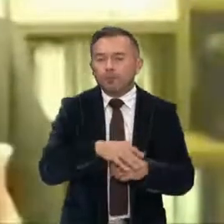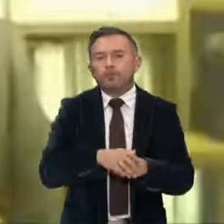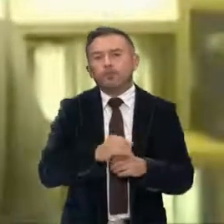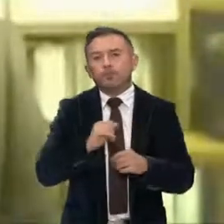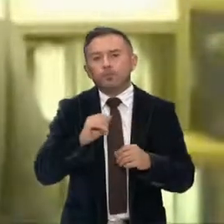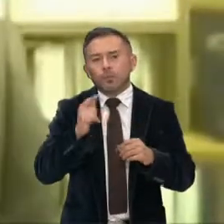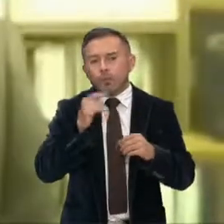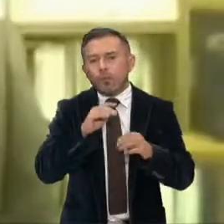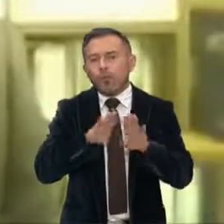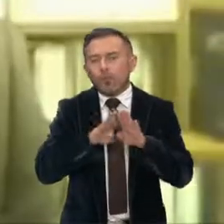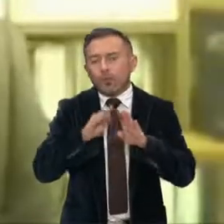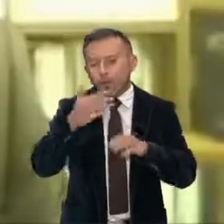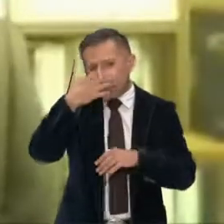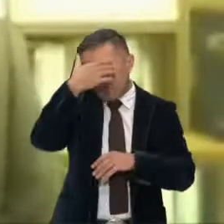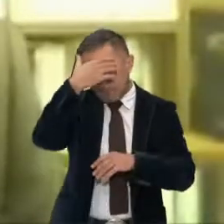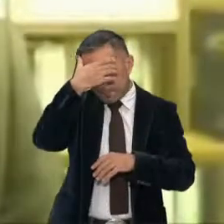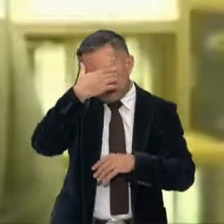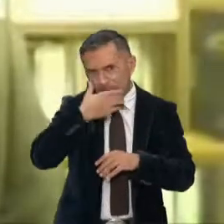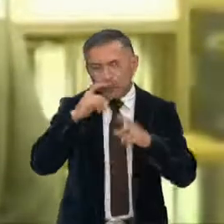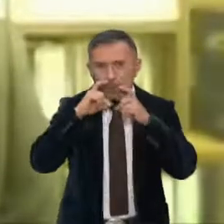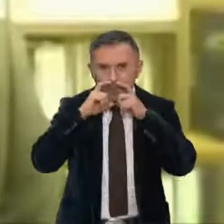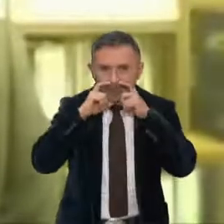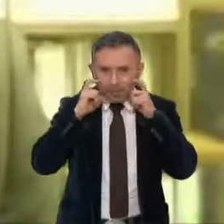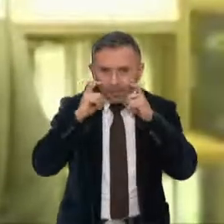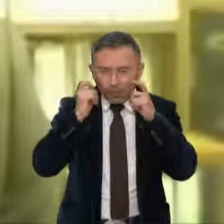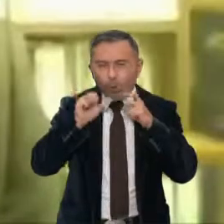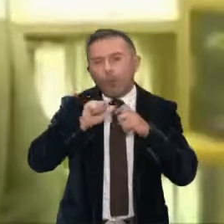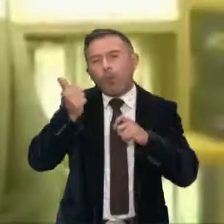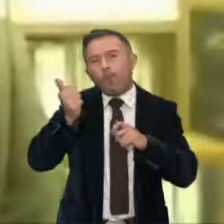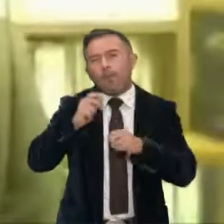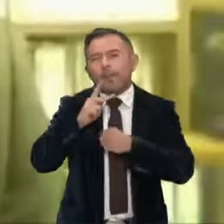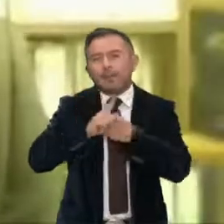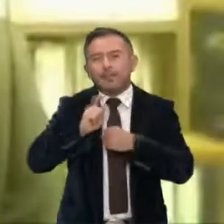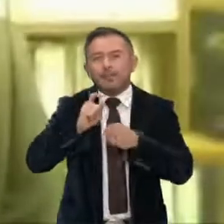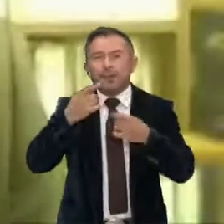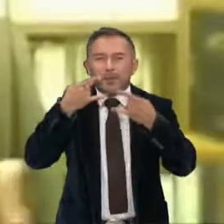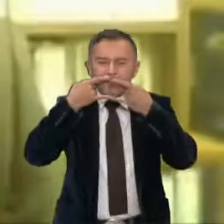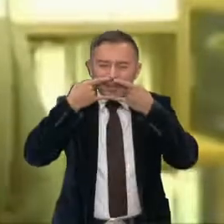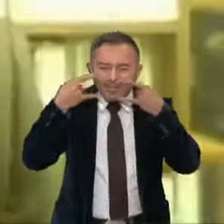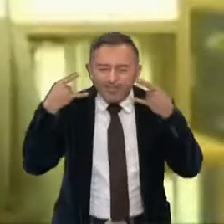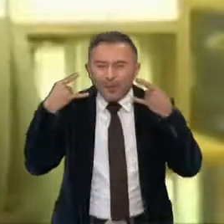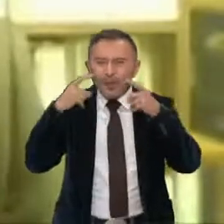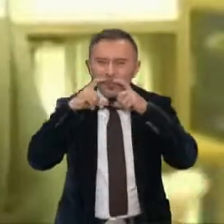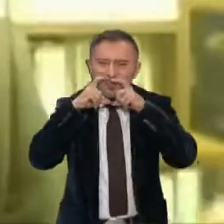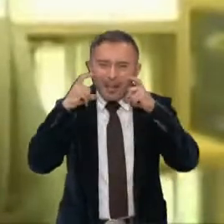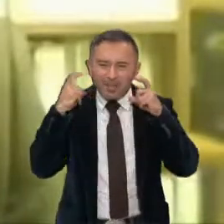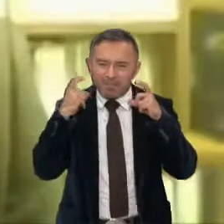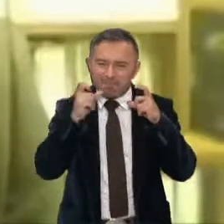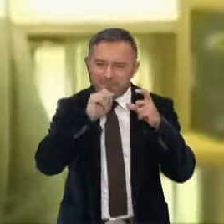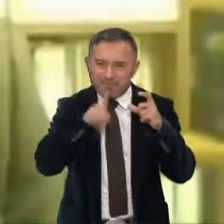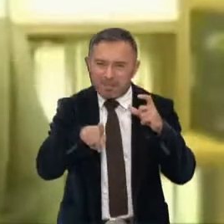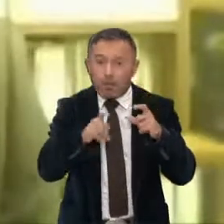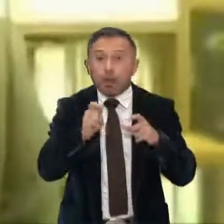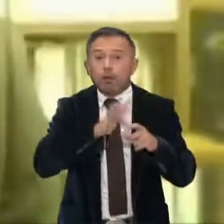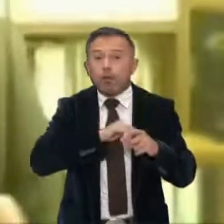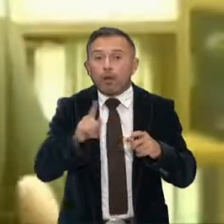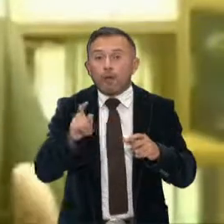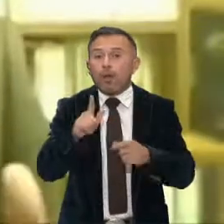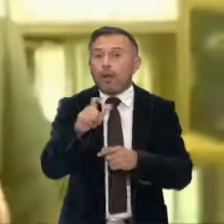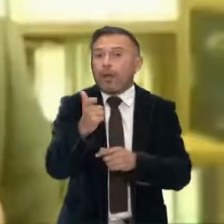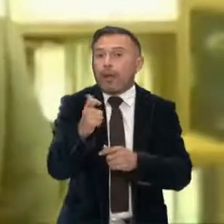we took for the citizens, besides the use of masks and to